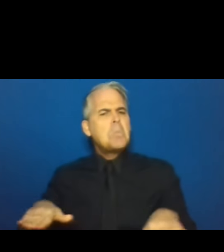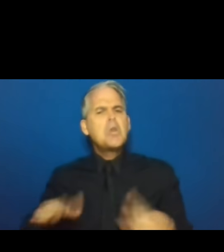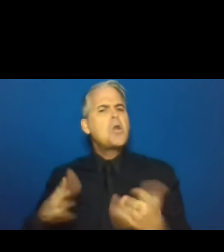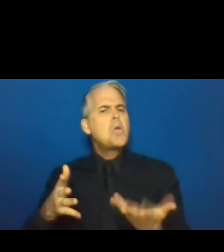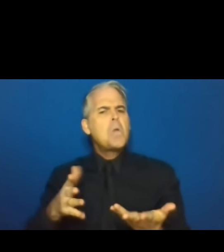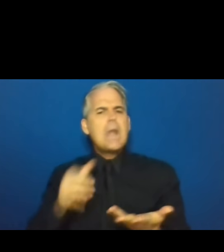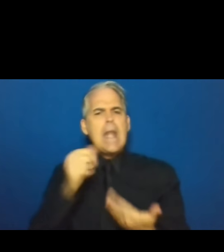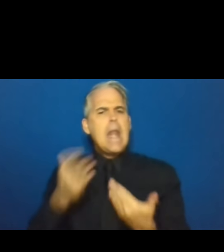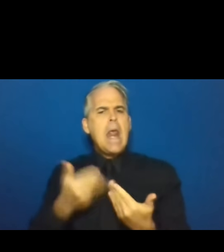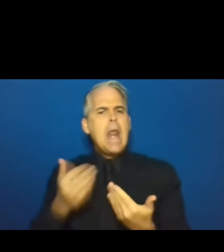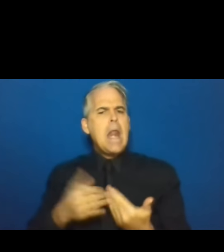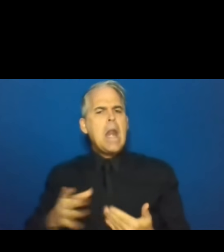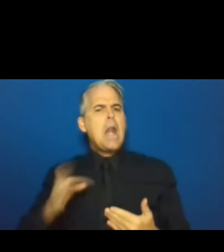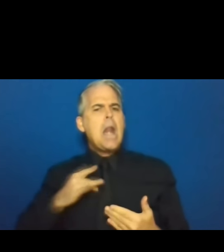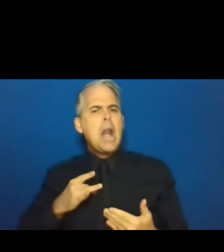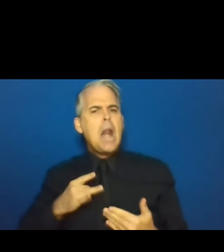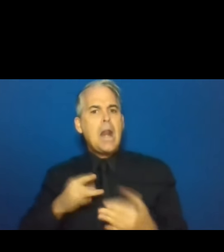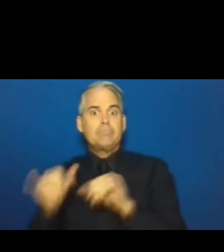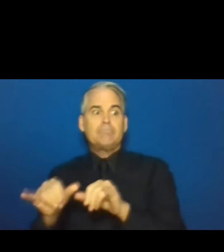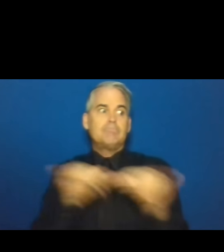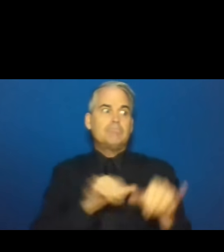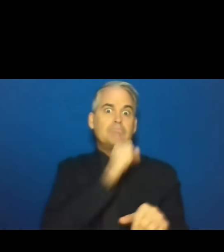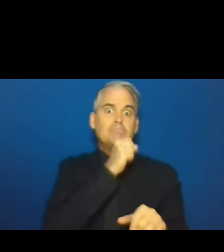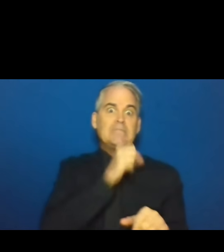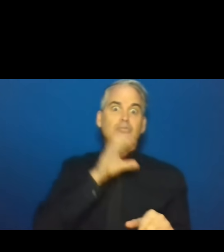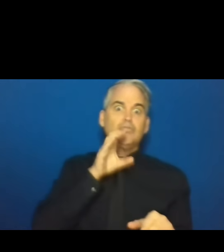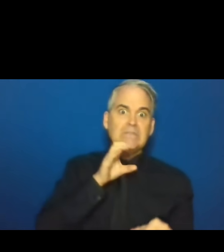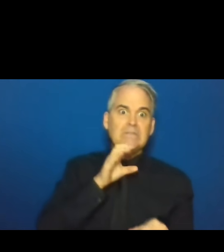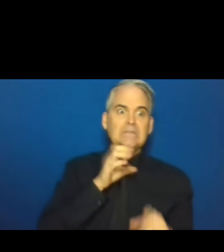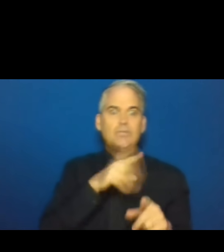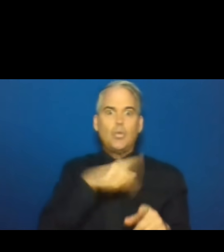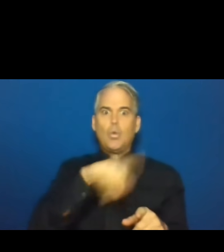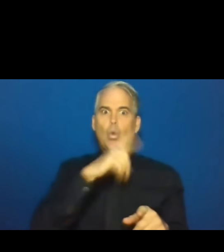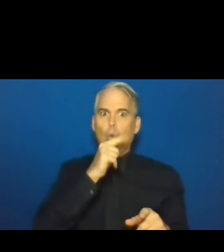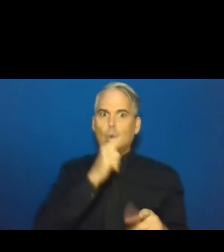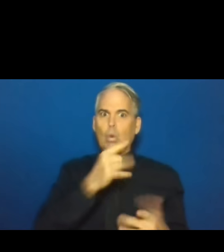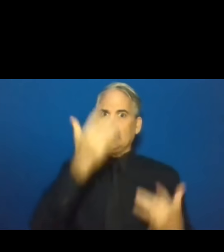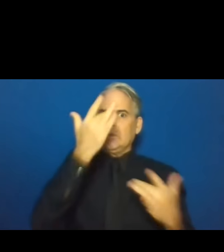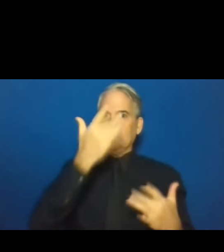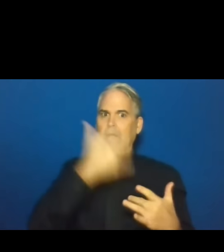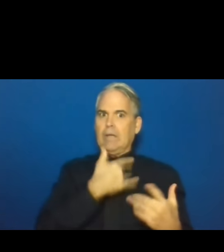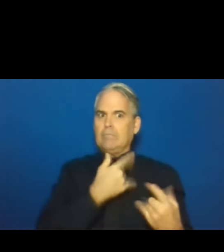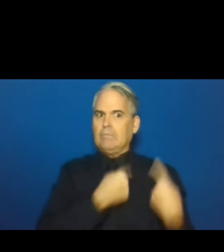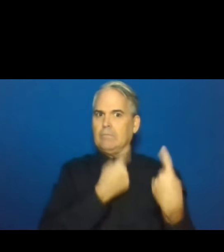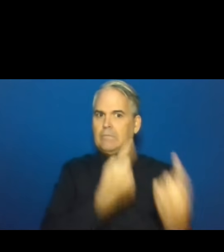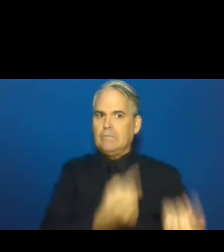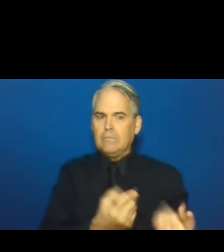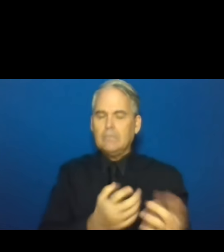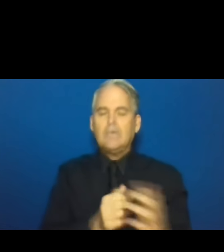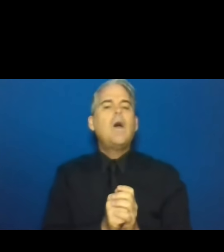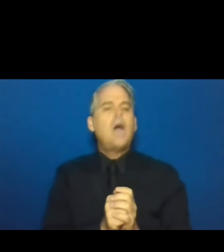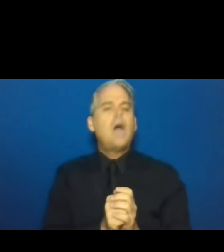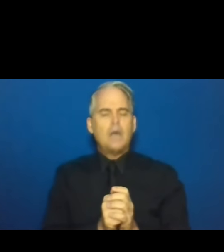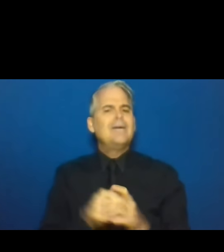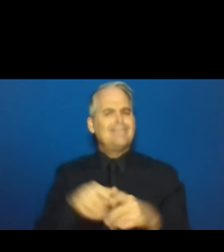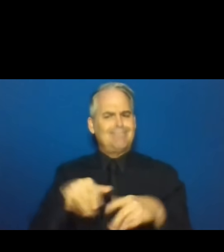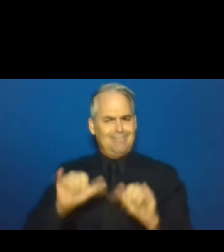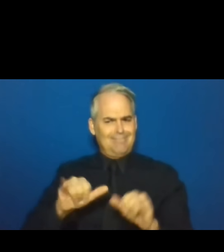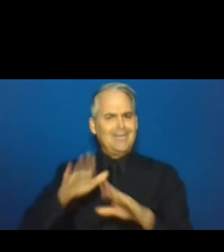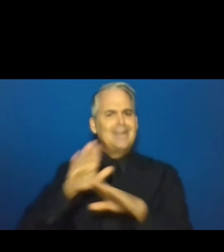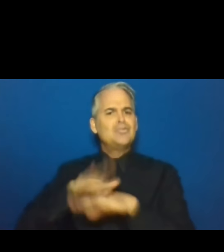elderly or medically at risk, that certainly doesn't mean they are immune to its effects. They too are vulnerable in